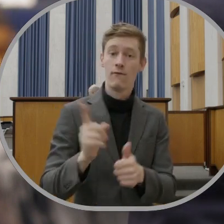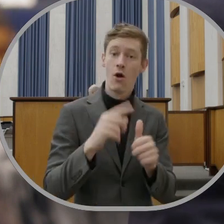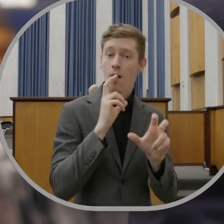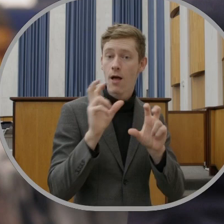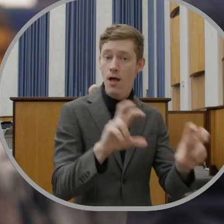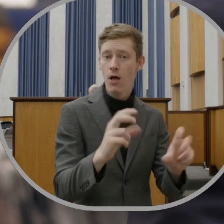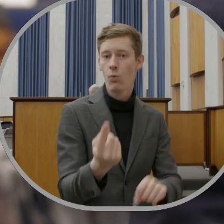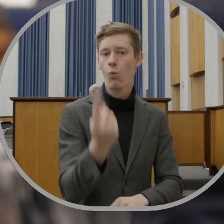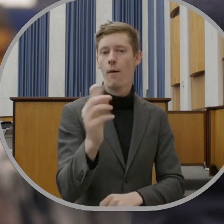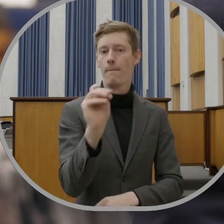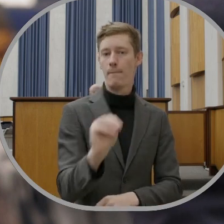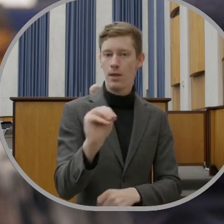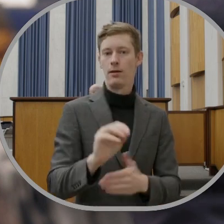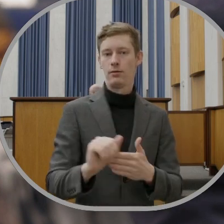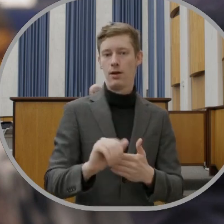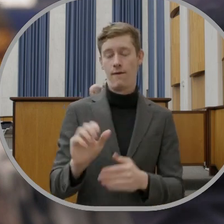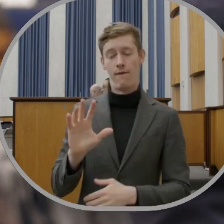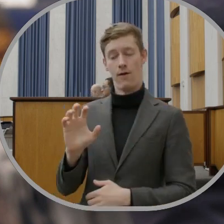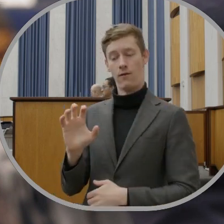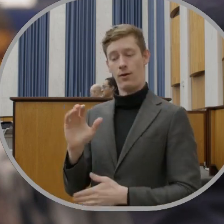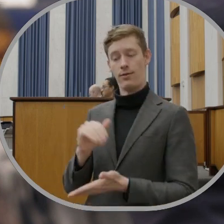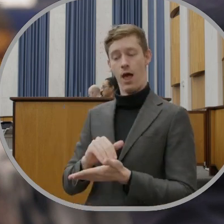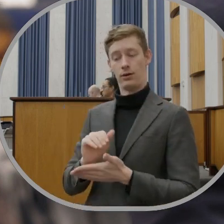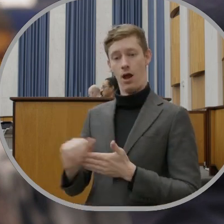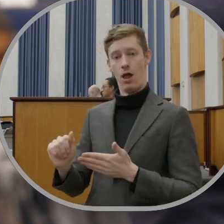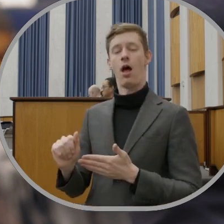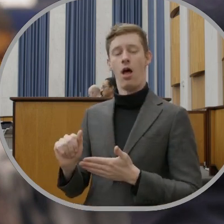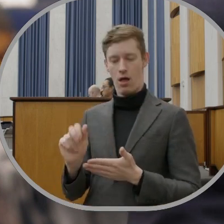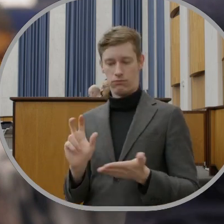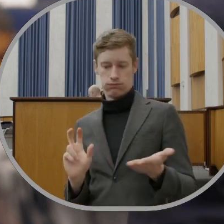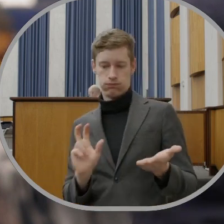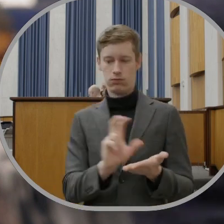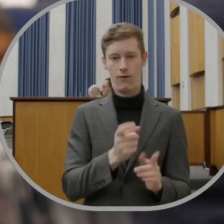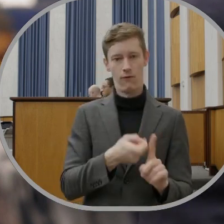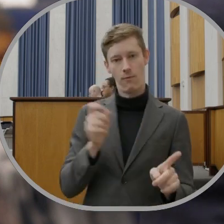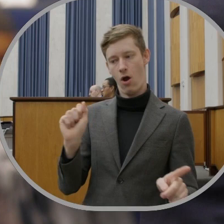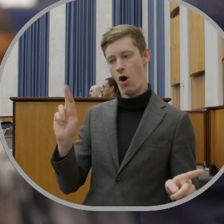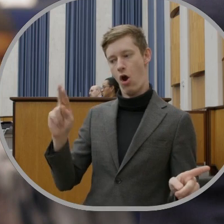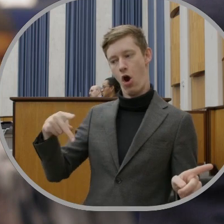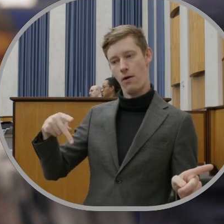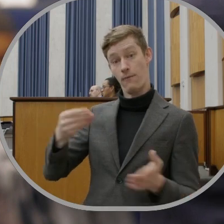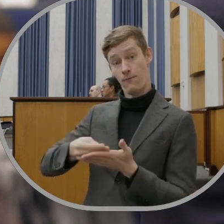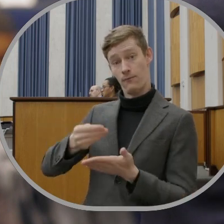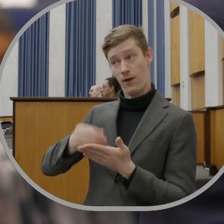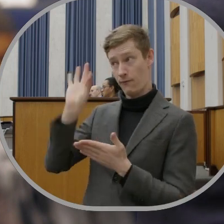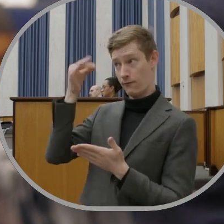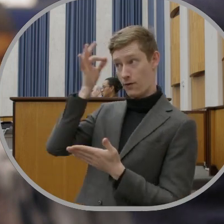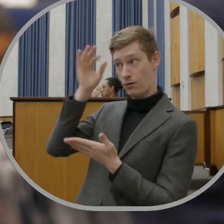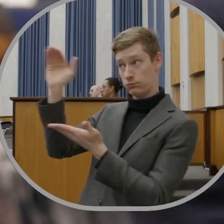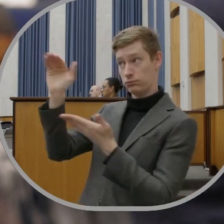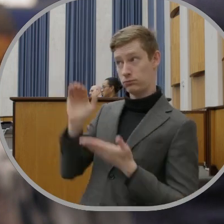city, with $500,000 in reallocated American Rescue Plan funds and a recurring investment